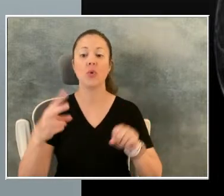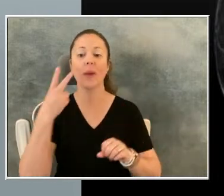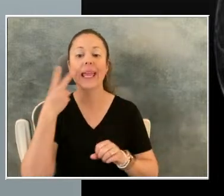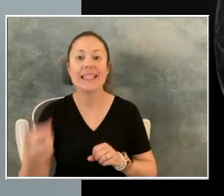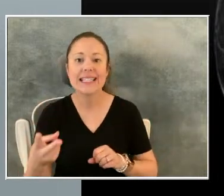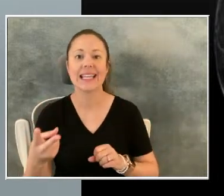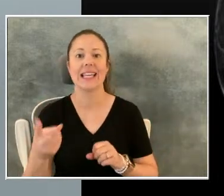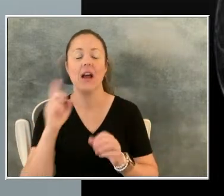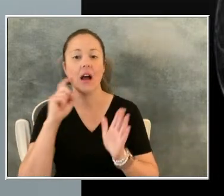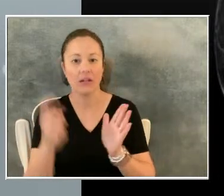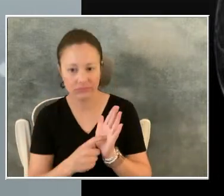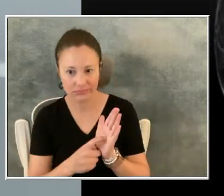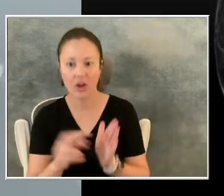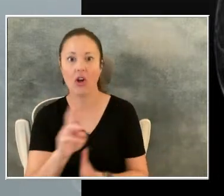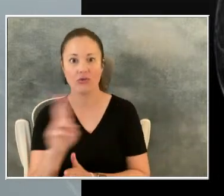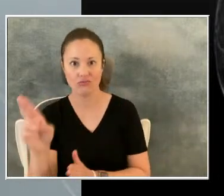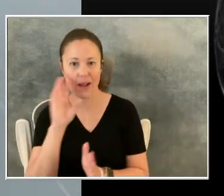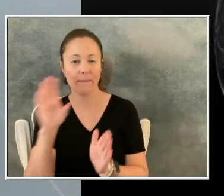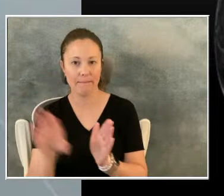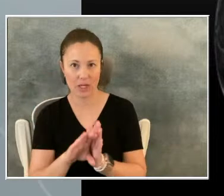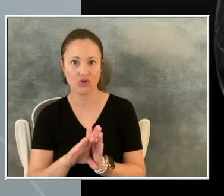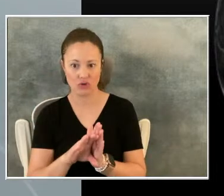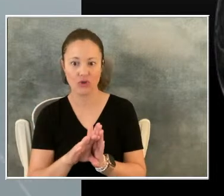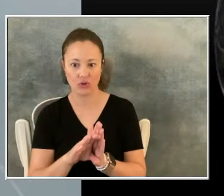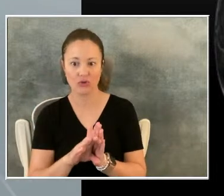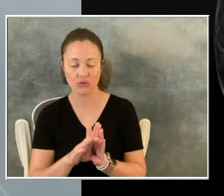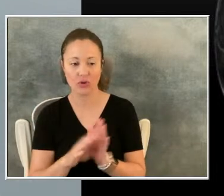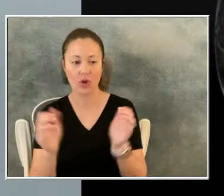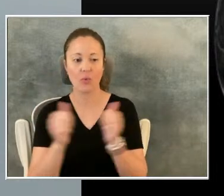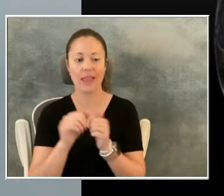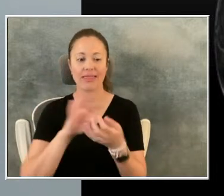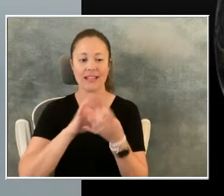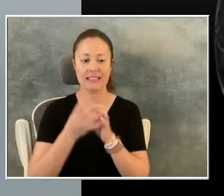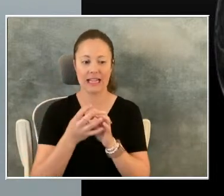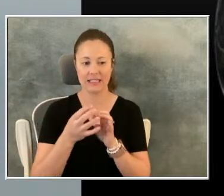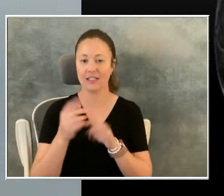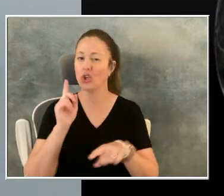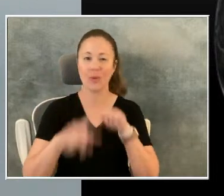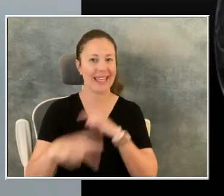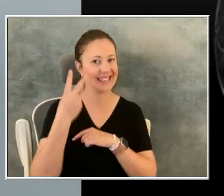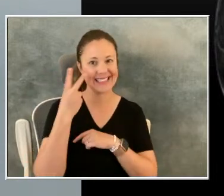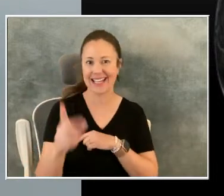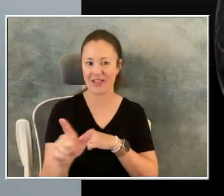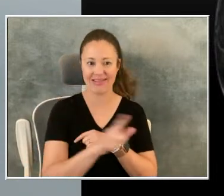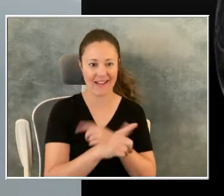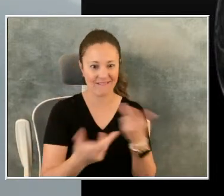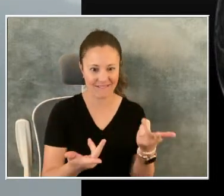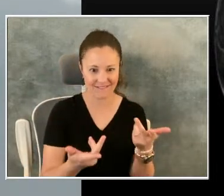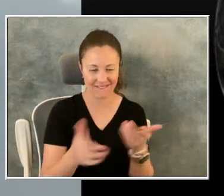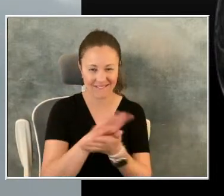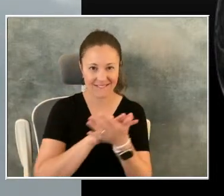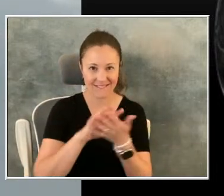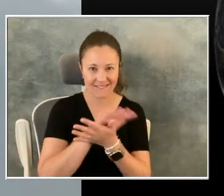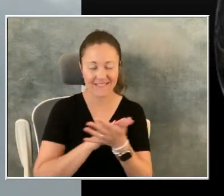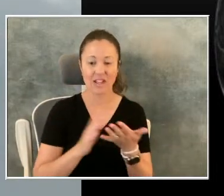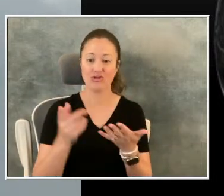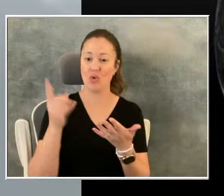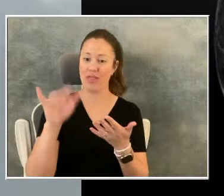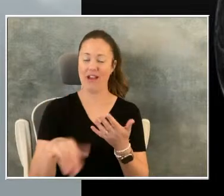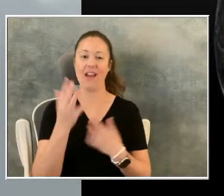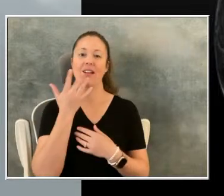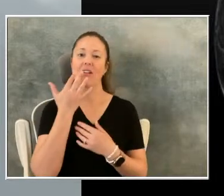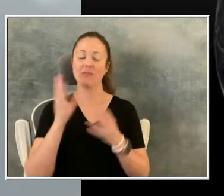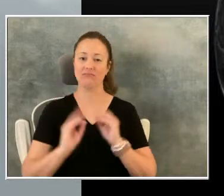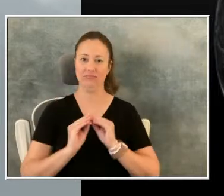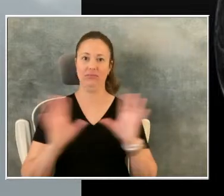the right-hand image in this patient with dense breast tissue, whereas we cannot see it on the left. So contrast enhanced mammography is one of